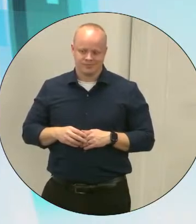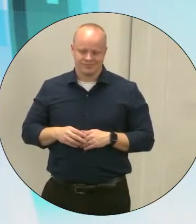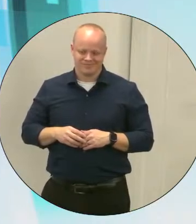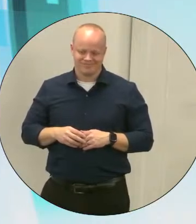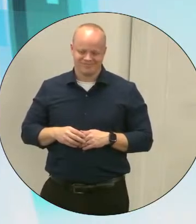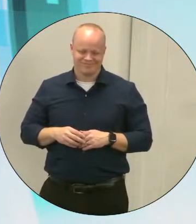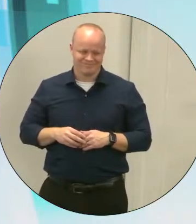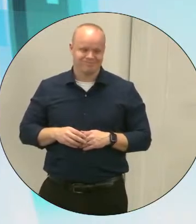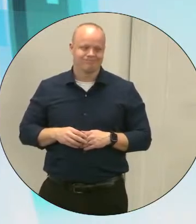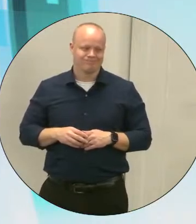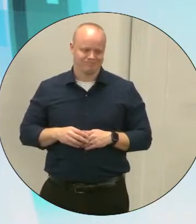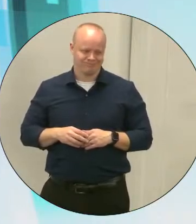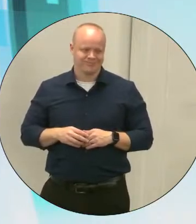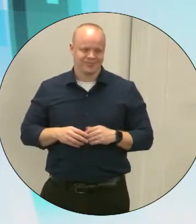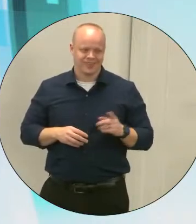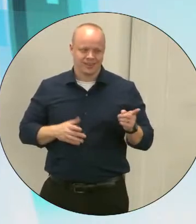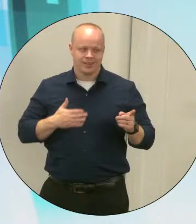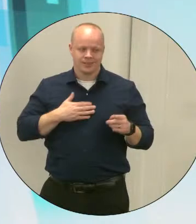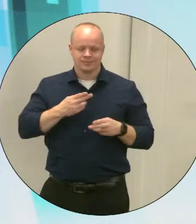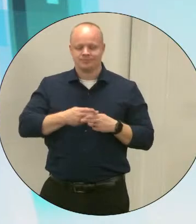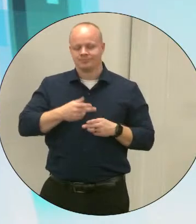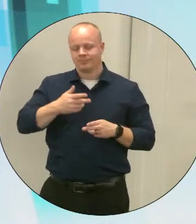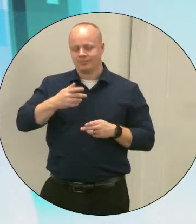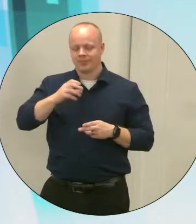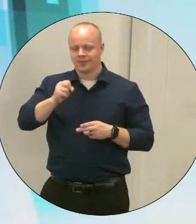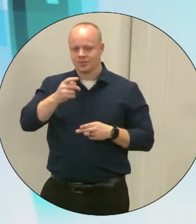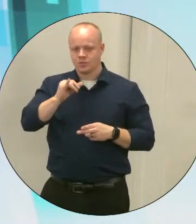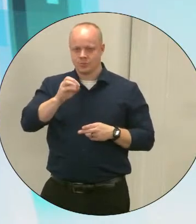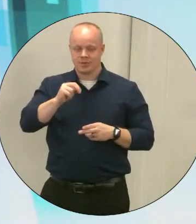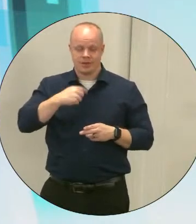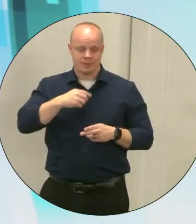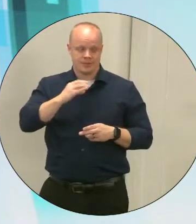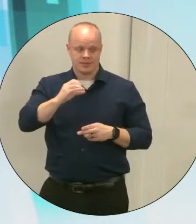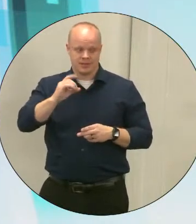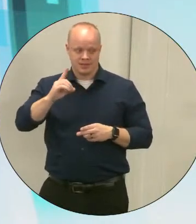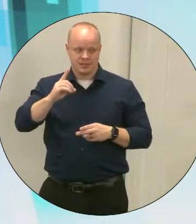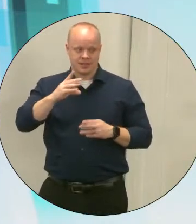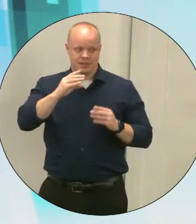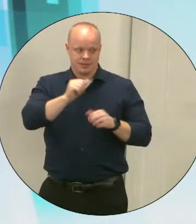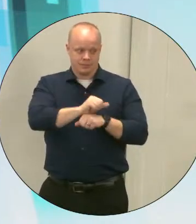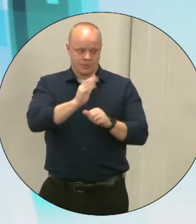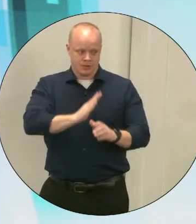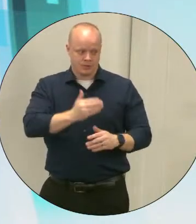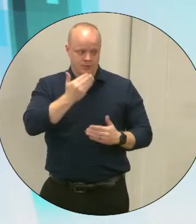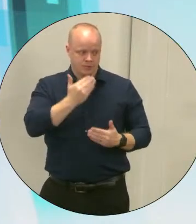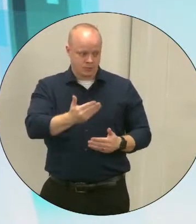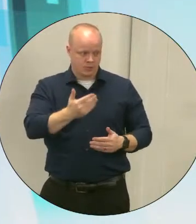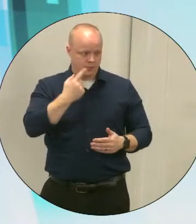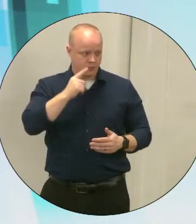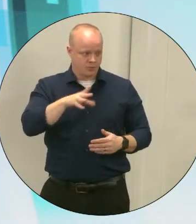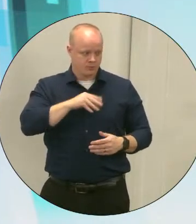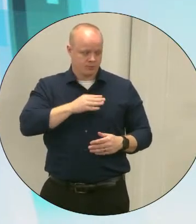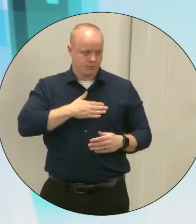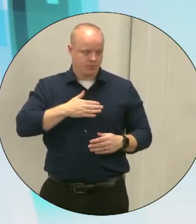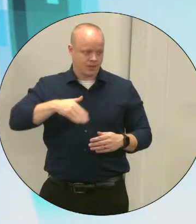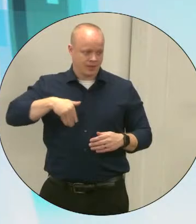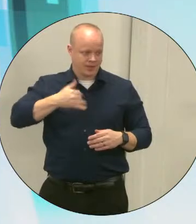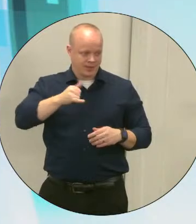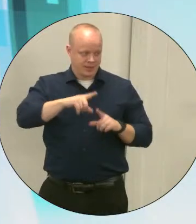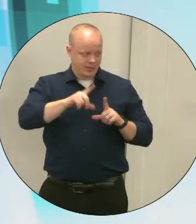My name is Terry Schuman, and I am a CCSD employee. And I just wanted to thank you for taking my late yellow card.